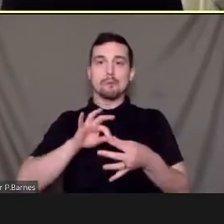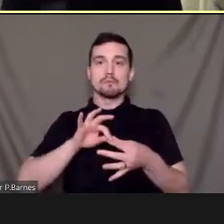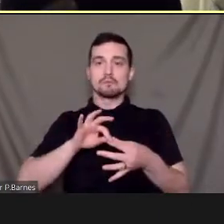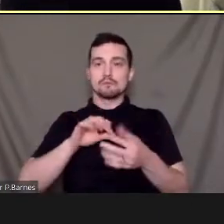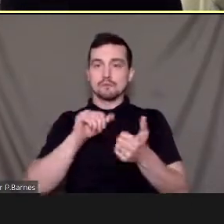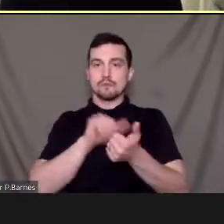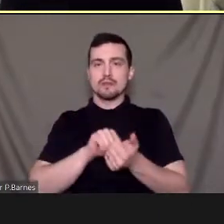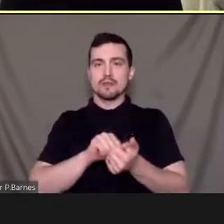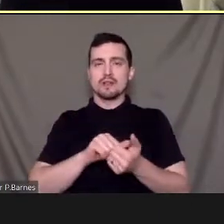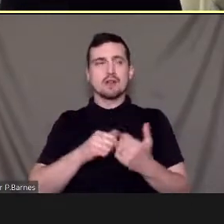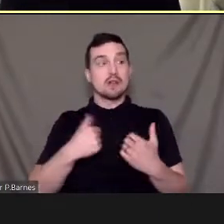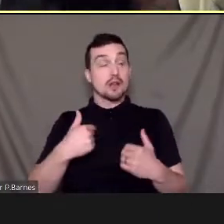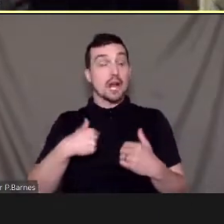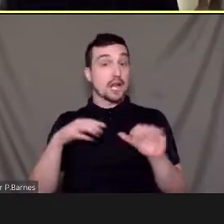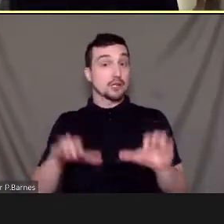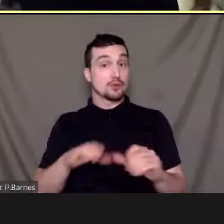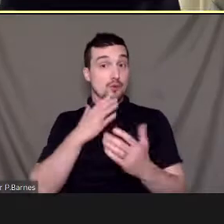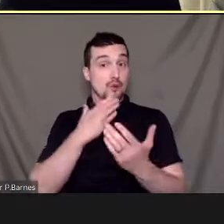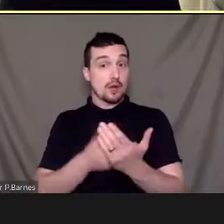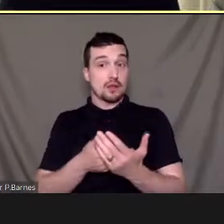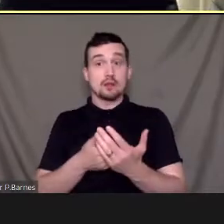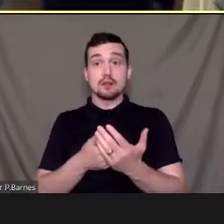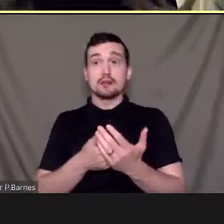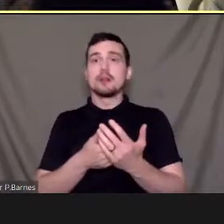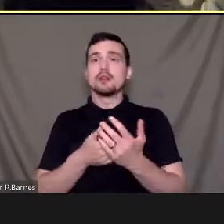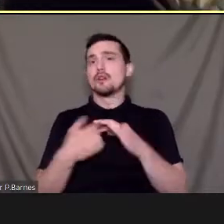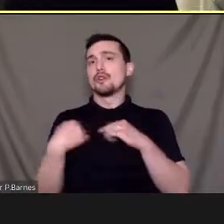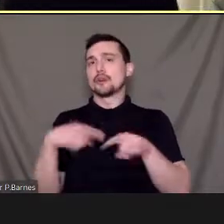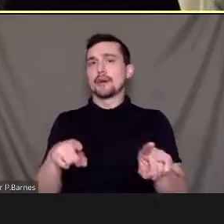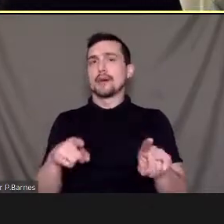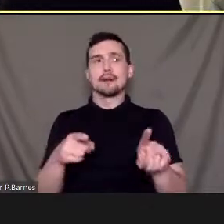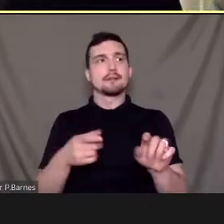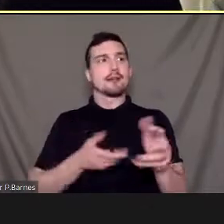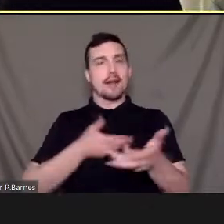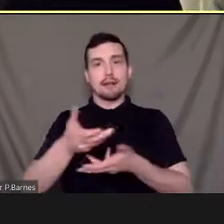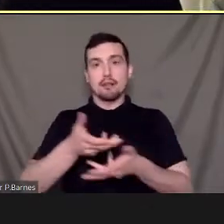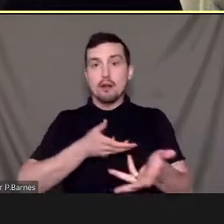do I do well in dialogue? Do I do well,